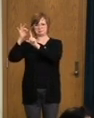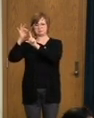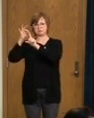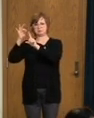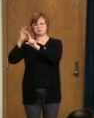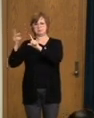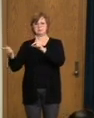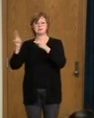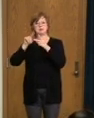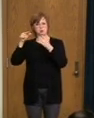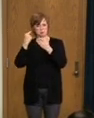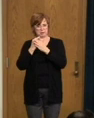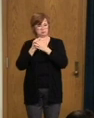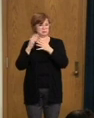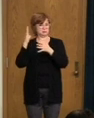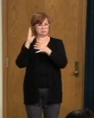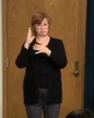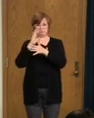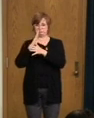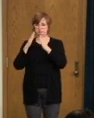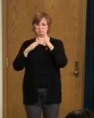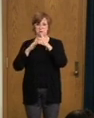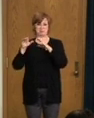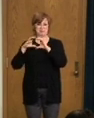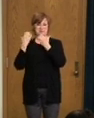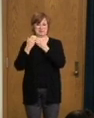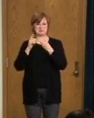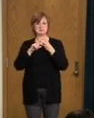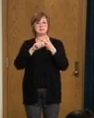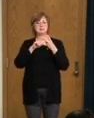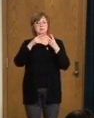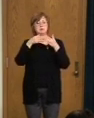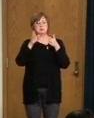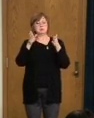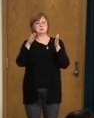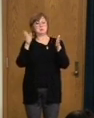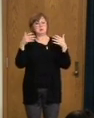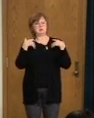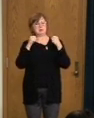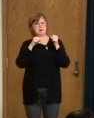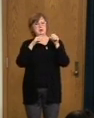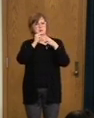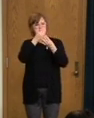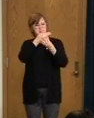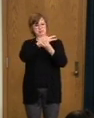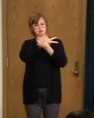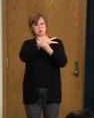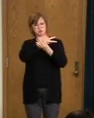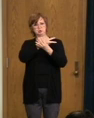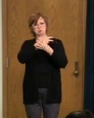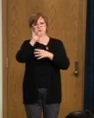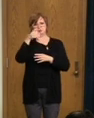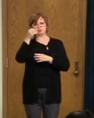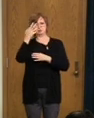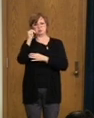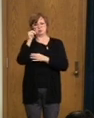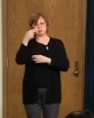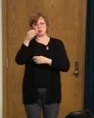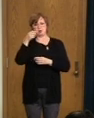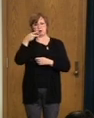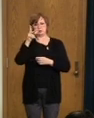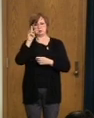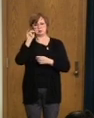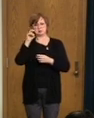He then received his master's in public health from the Johns Hopkins University, and he's a member of the Royal College of Physicians in the